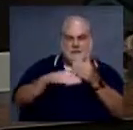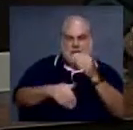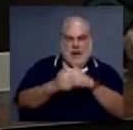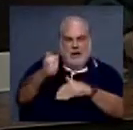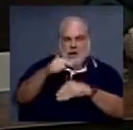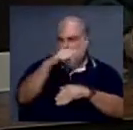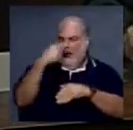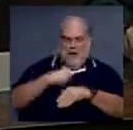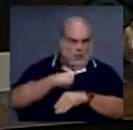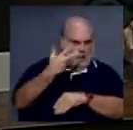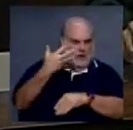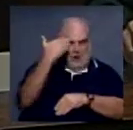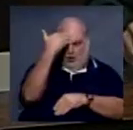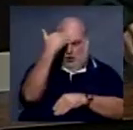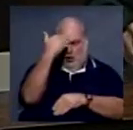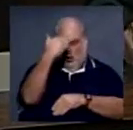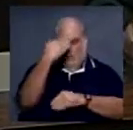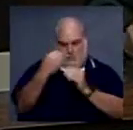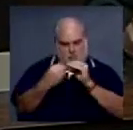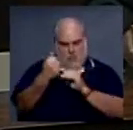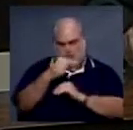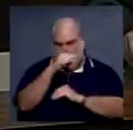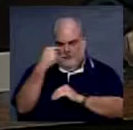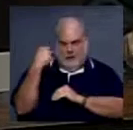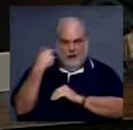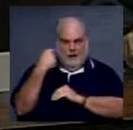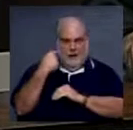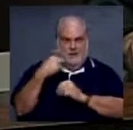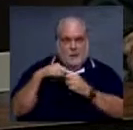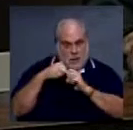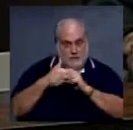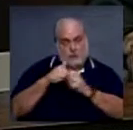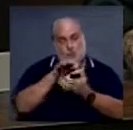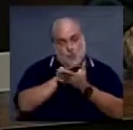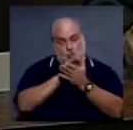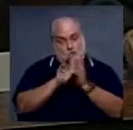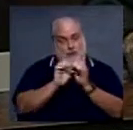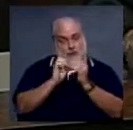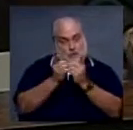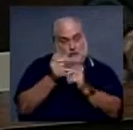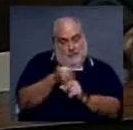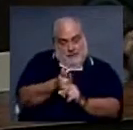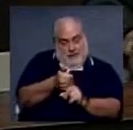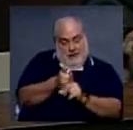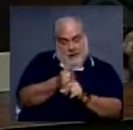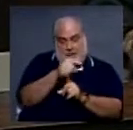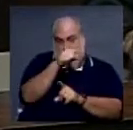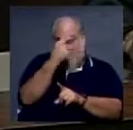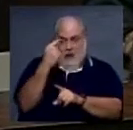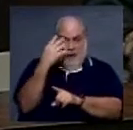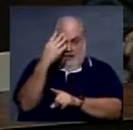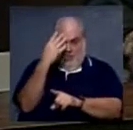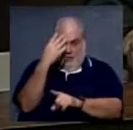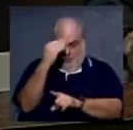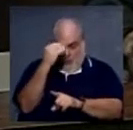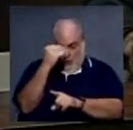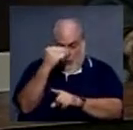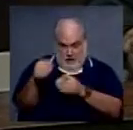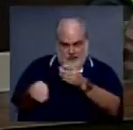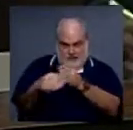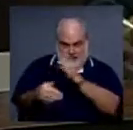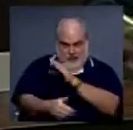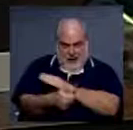black or white, and I know most of them are black, I know that. That's one of our problems at the school district, is that these black boys are expelled from